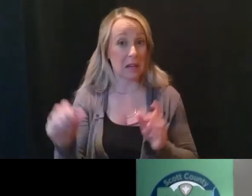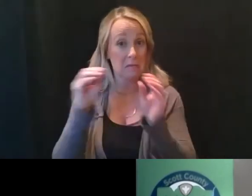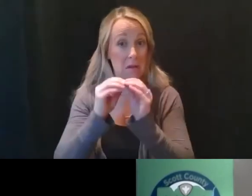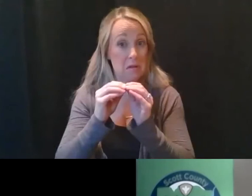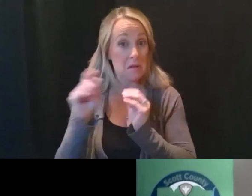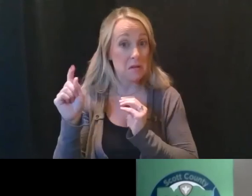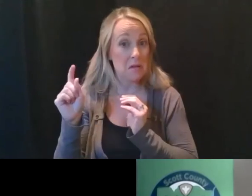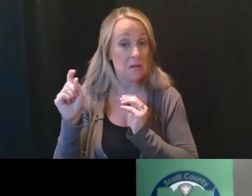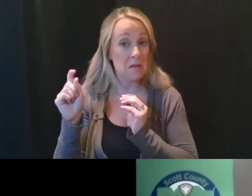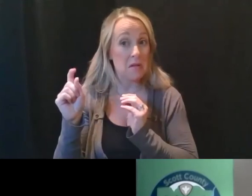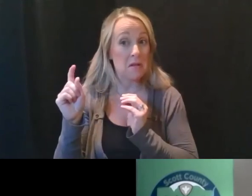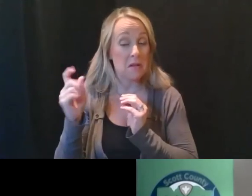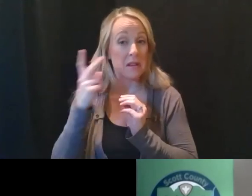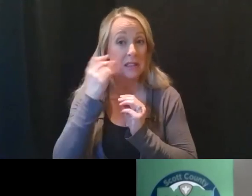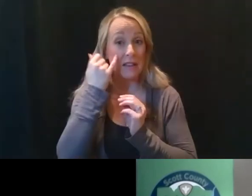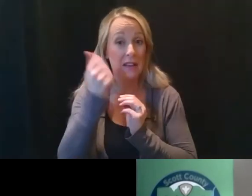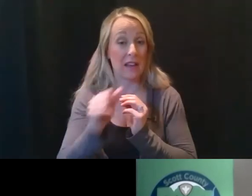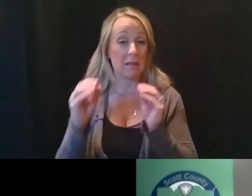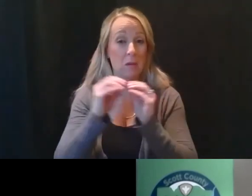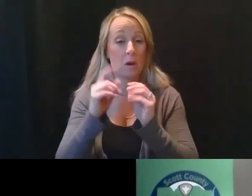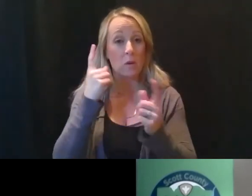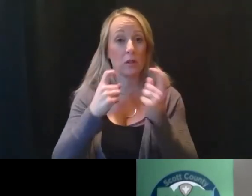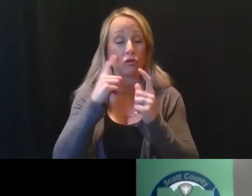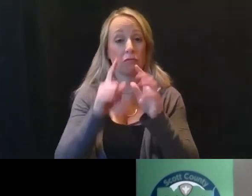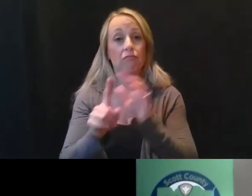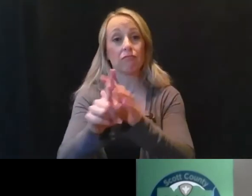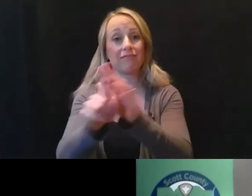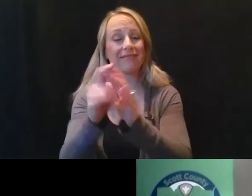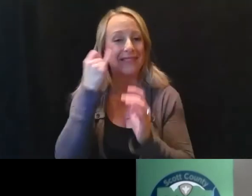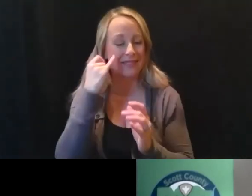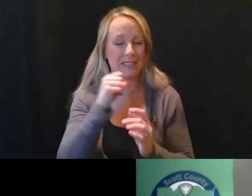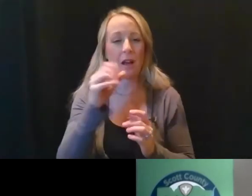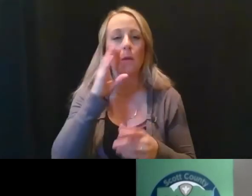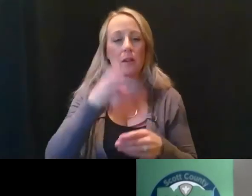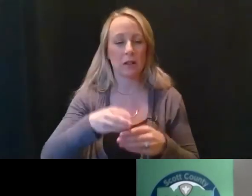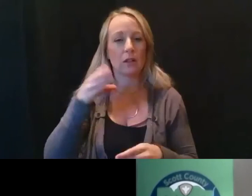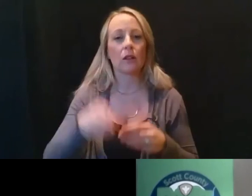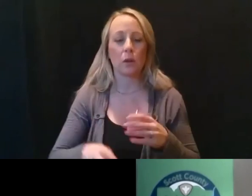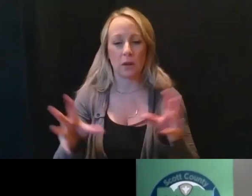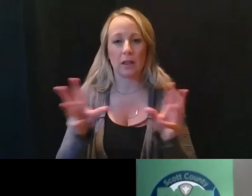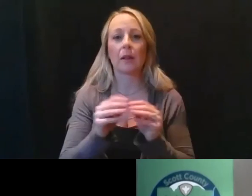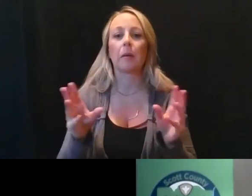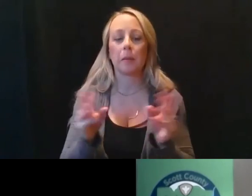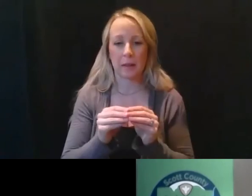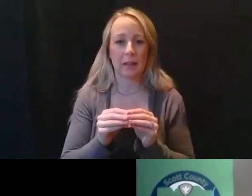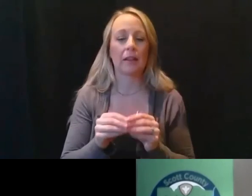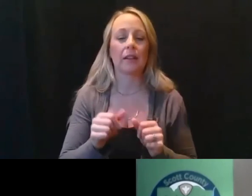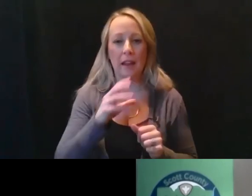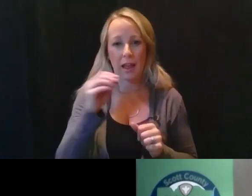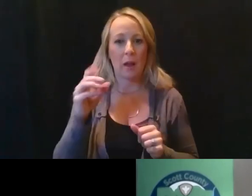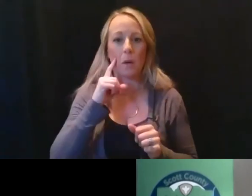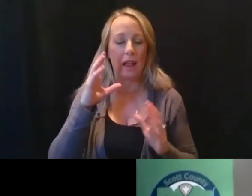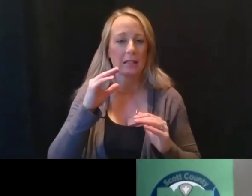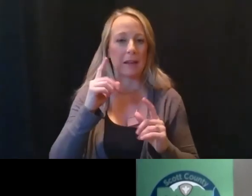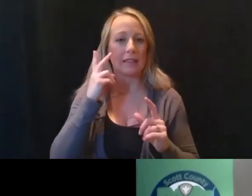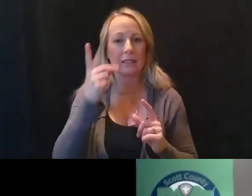little bit to see if any other questions come in, and otherwise we will end for today and expect to come to you